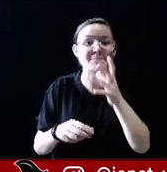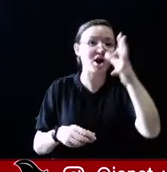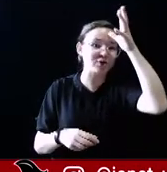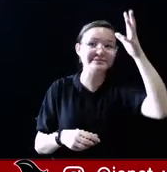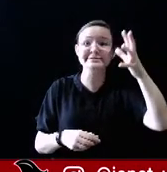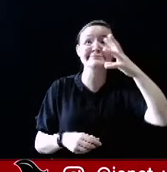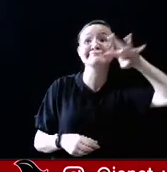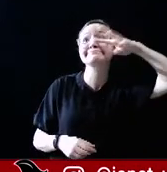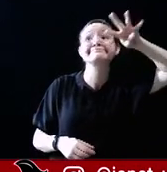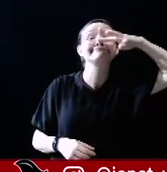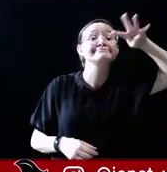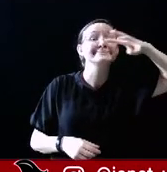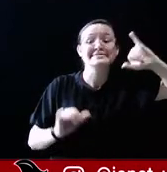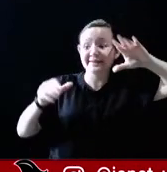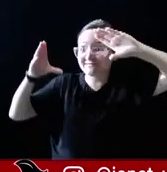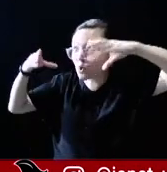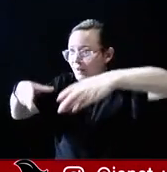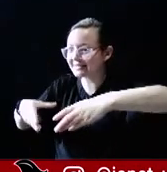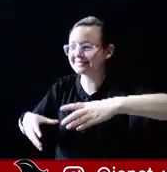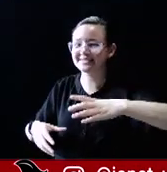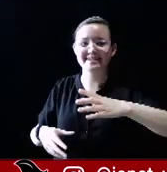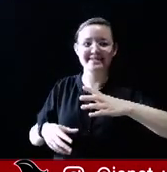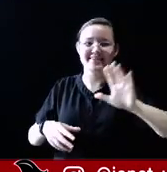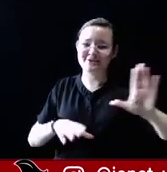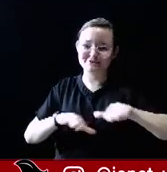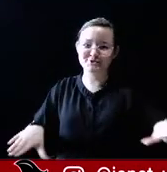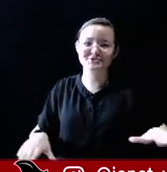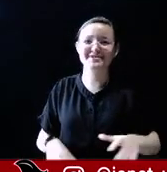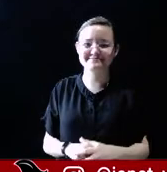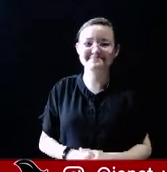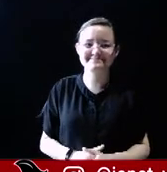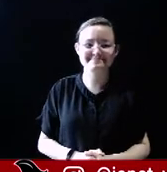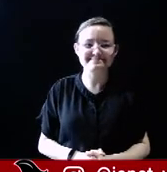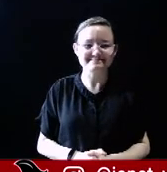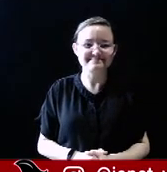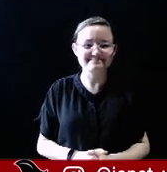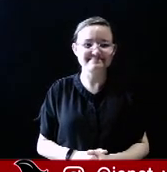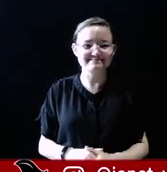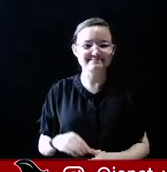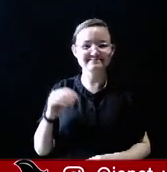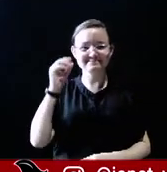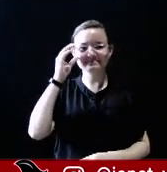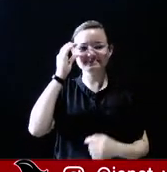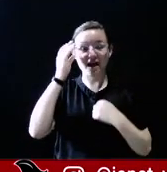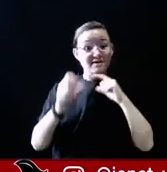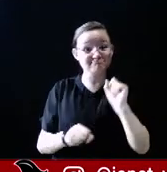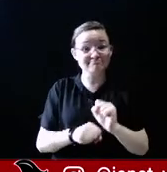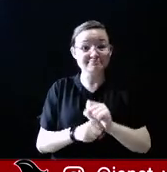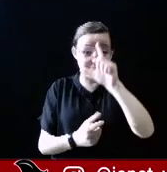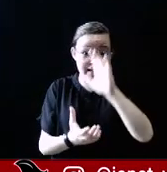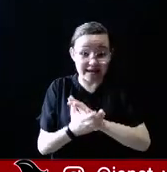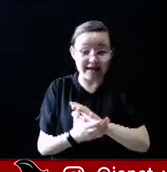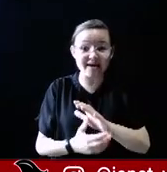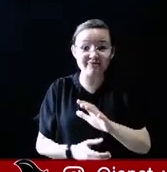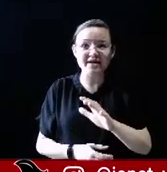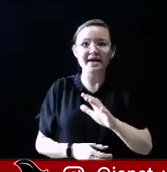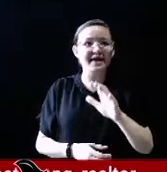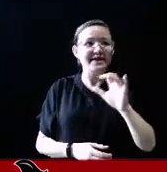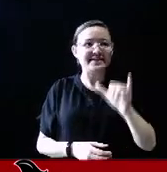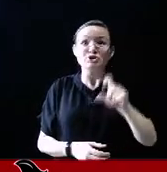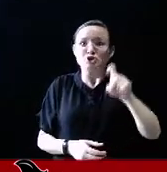be here solely to see the accumulation of the hard work of their children. I firmly believe that it should always remain that